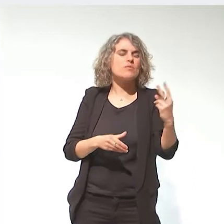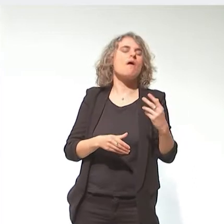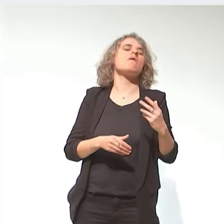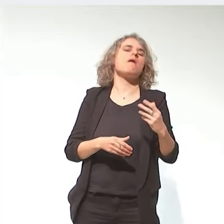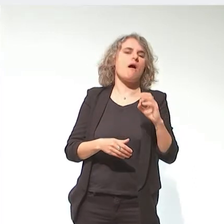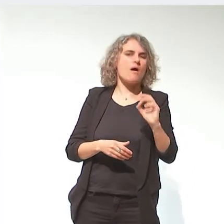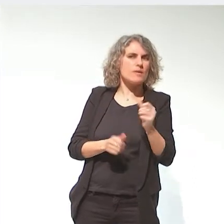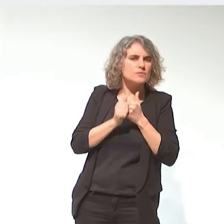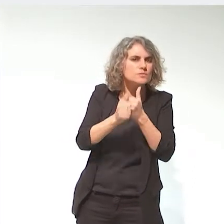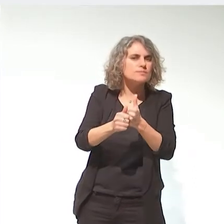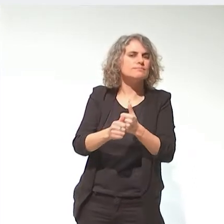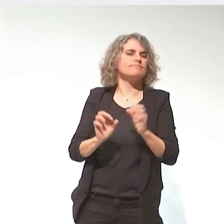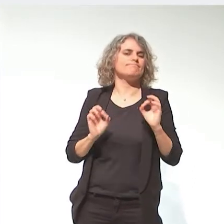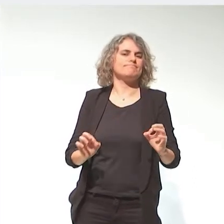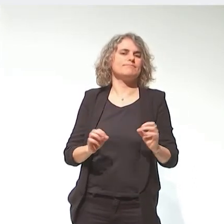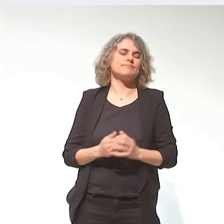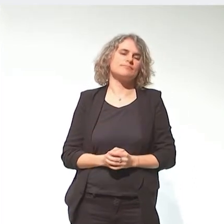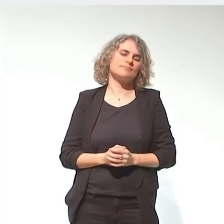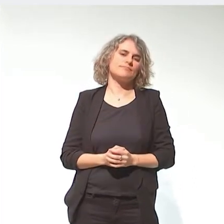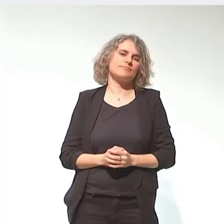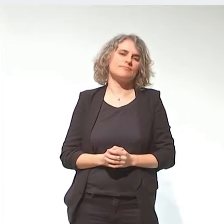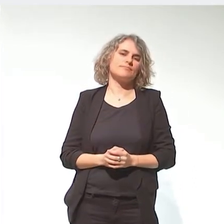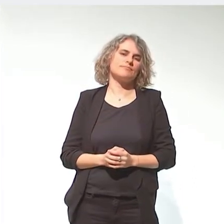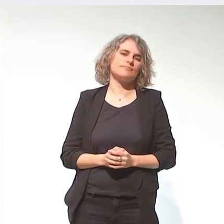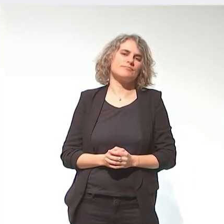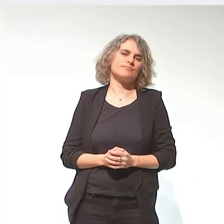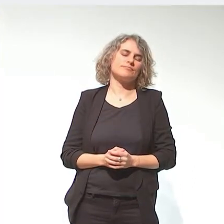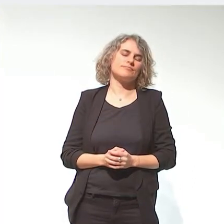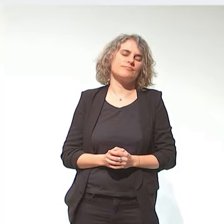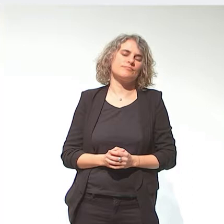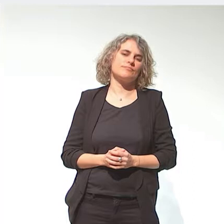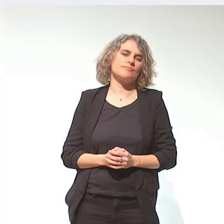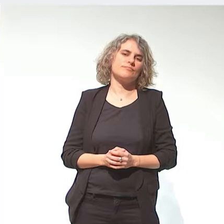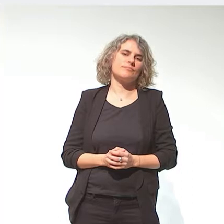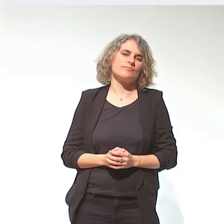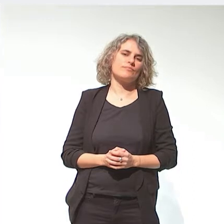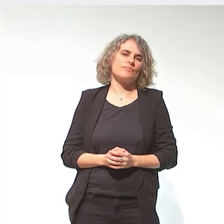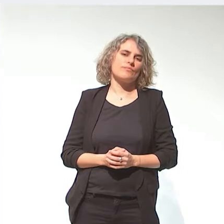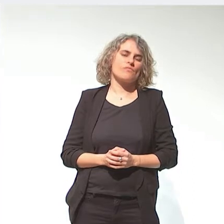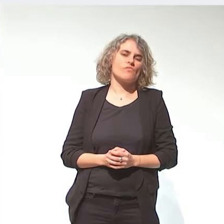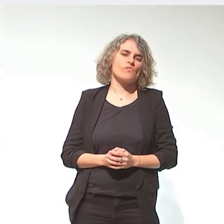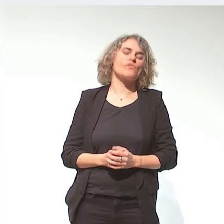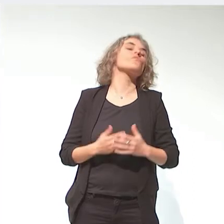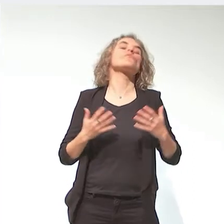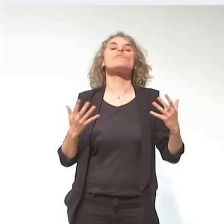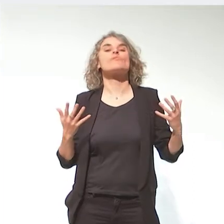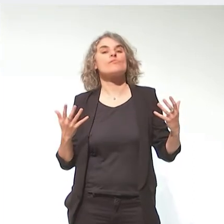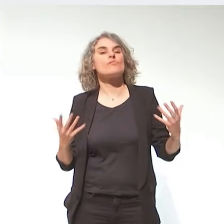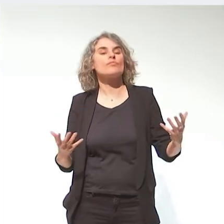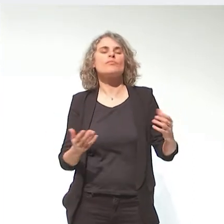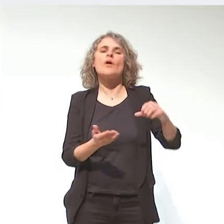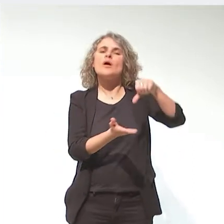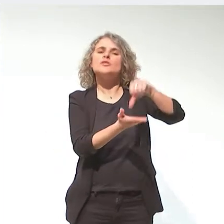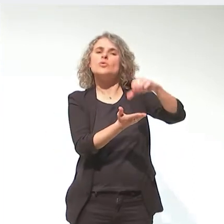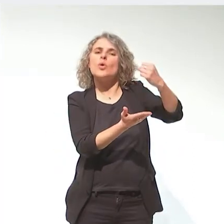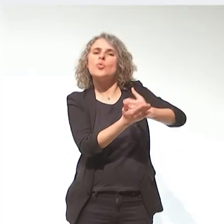City. With our flagship initiative, European Resource Centre Accessible EU, we will step up the